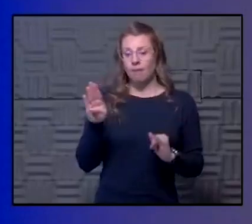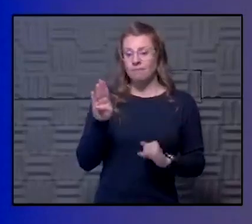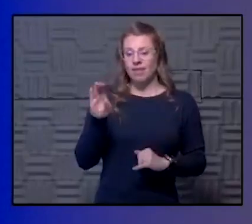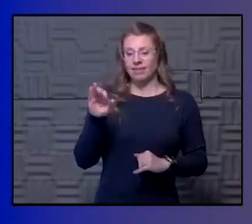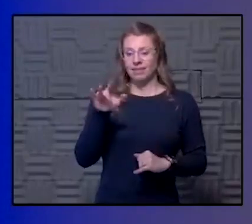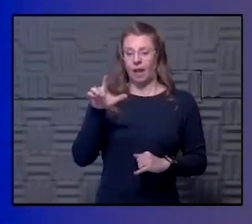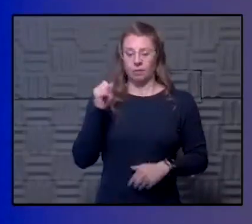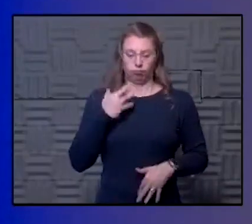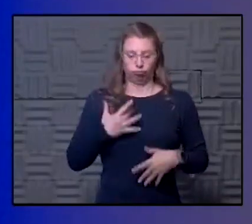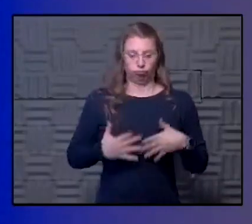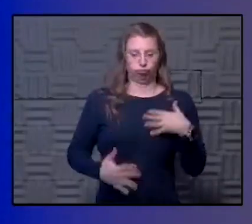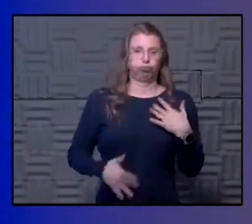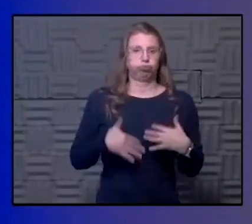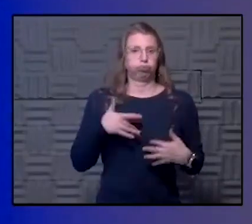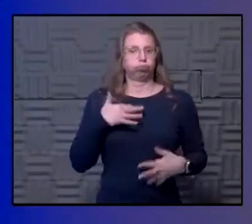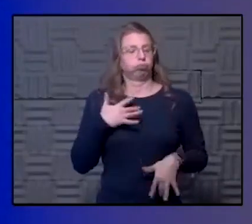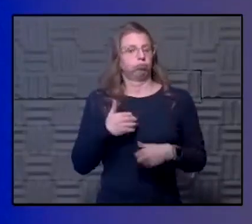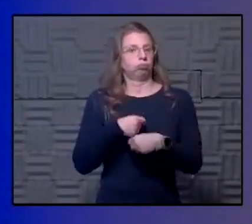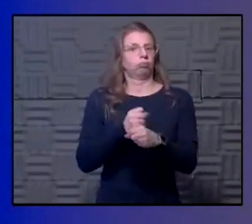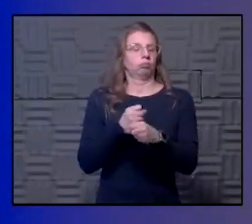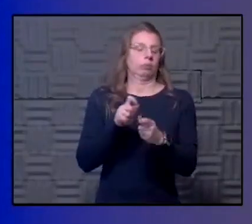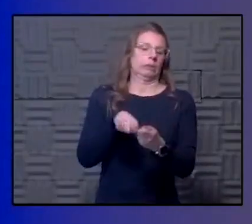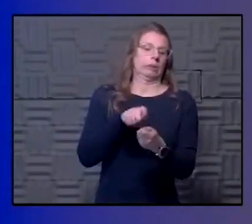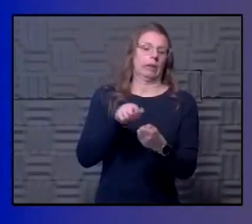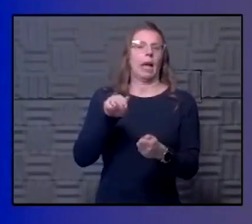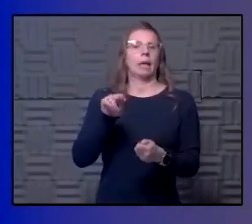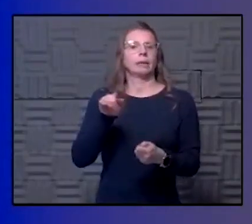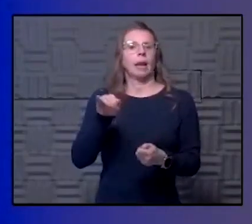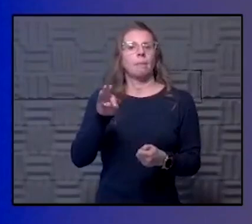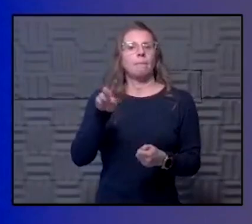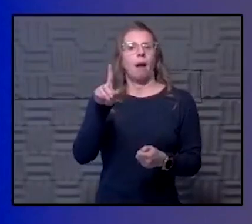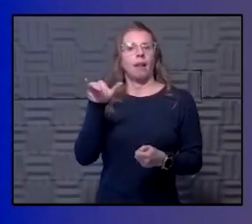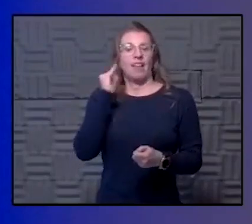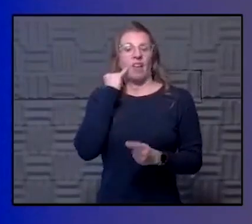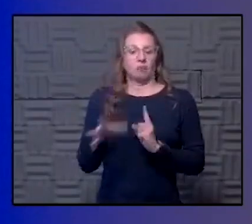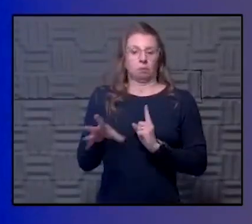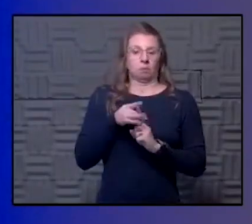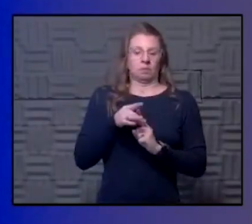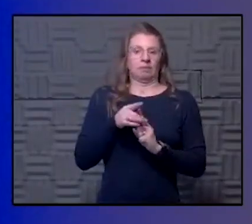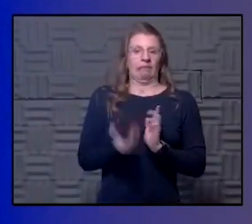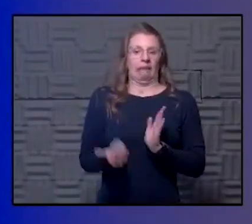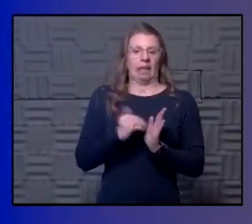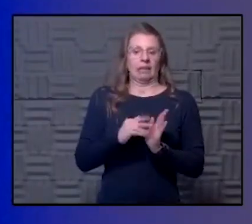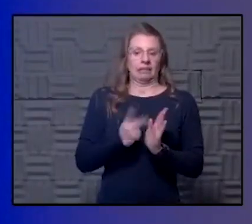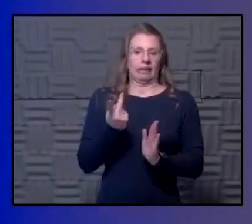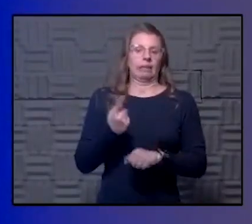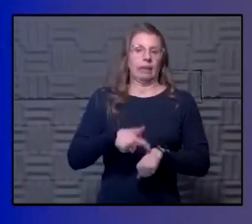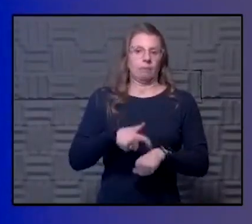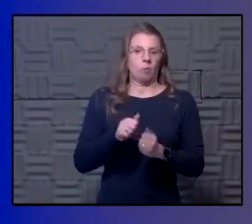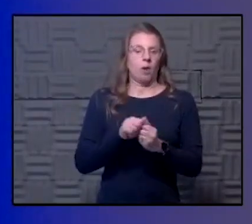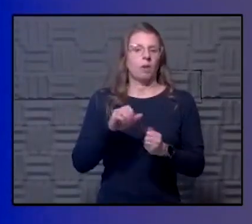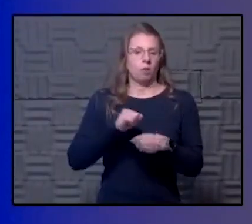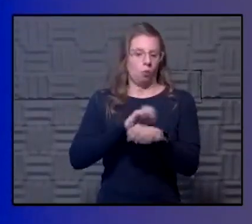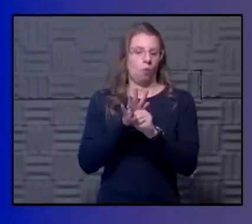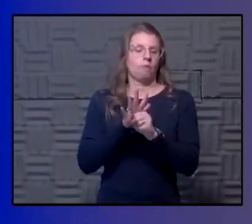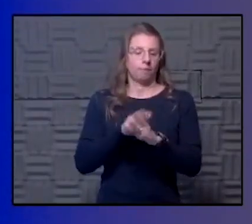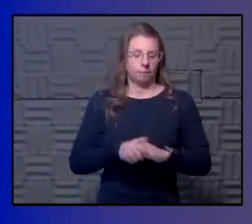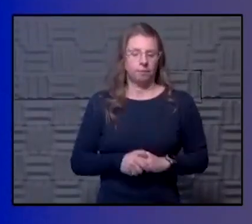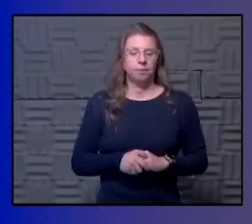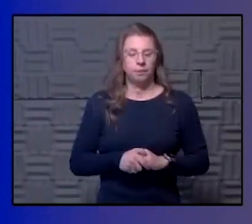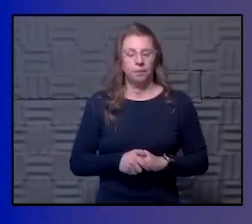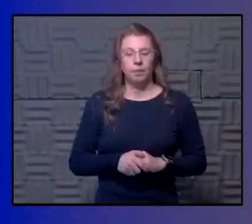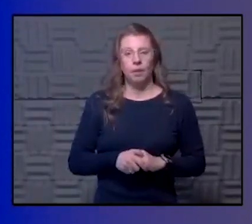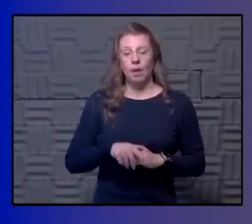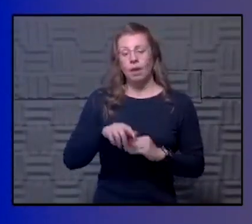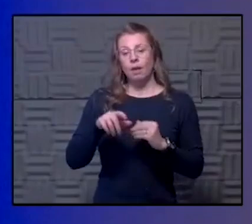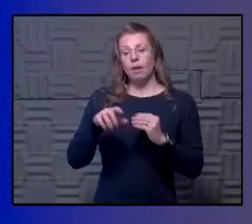that are able to create specific antibodies if you are reinfected with coronavirus. That's important to know. Also, the other aspect